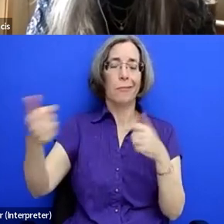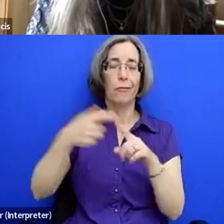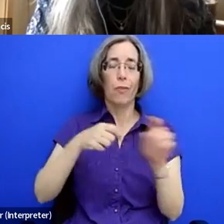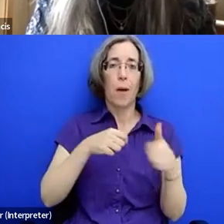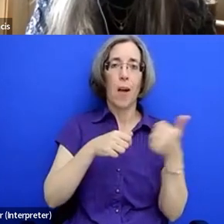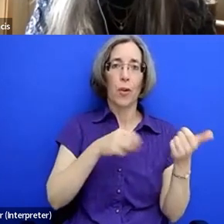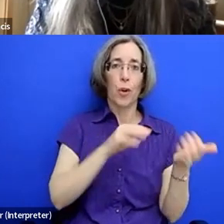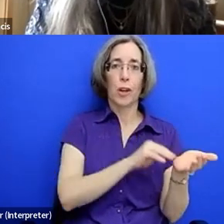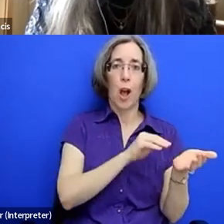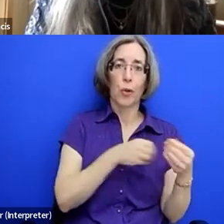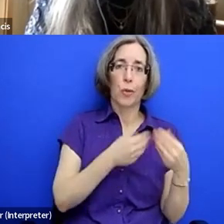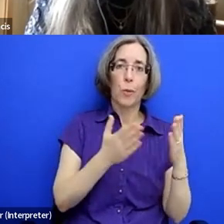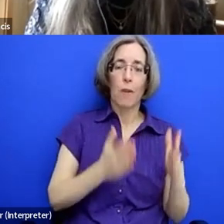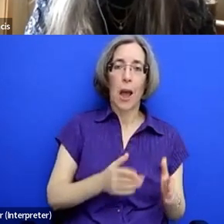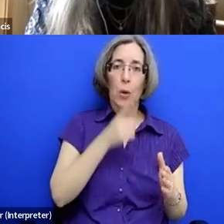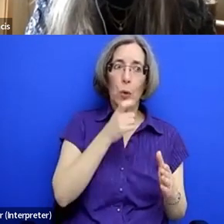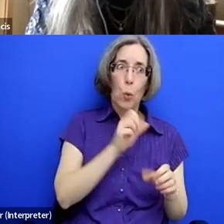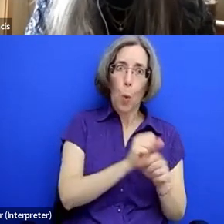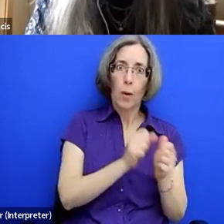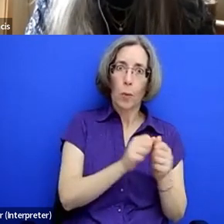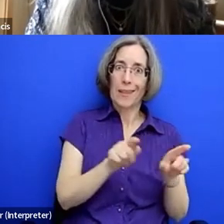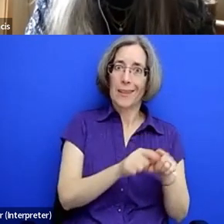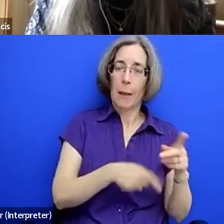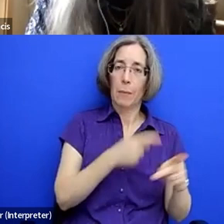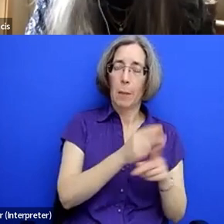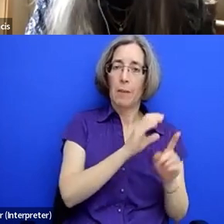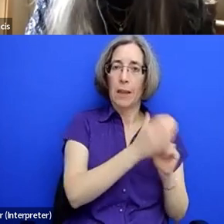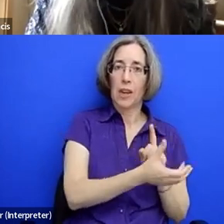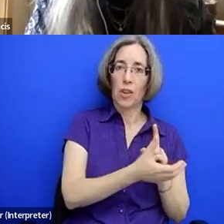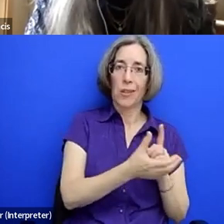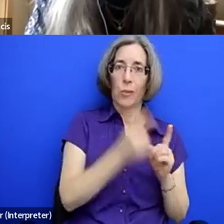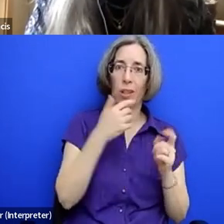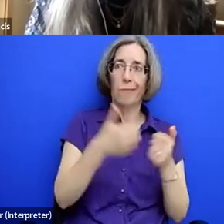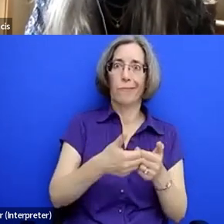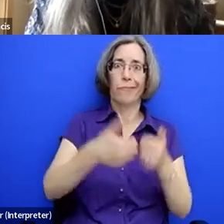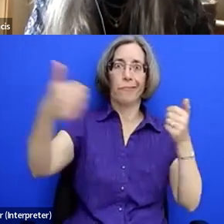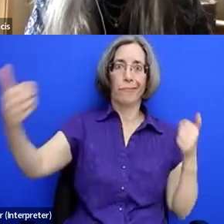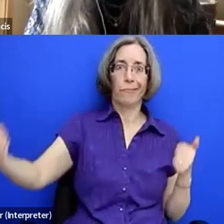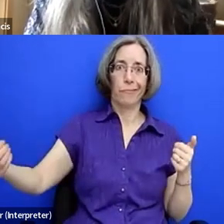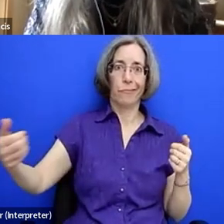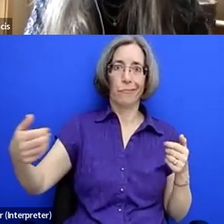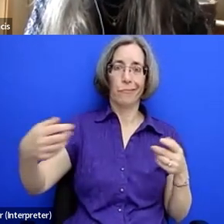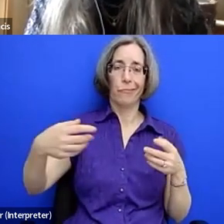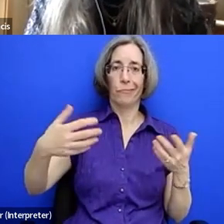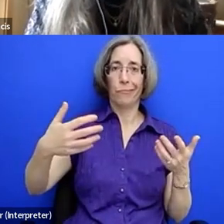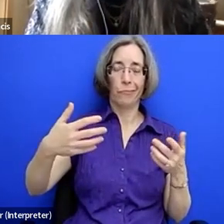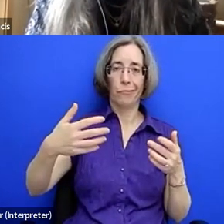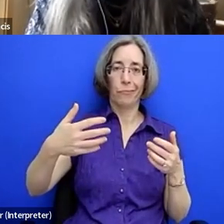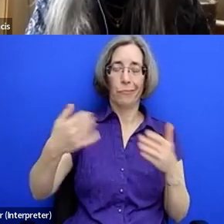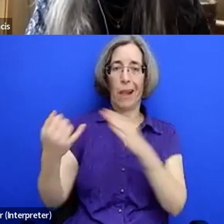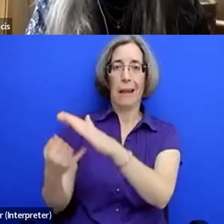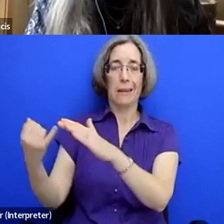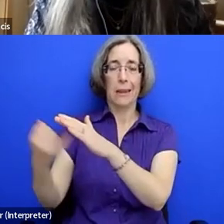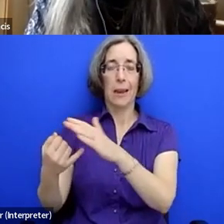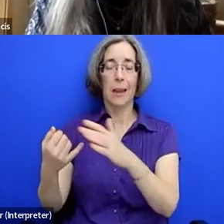of conditions. And it was the creation of major academic medical centers at places whose names we're